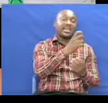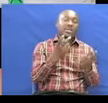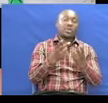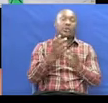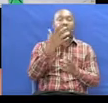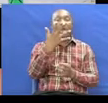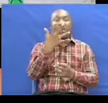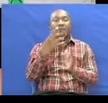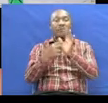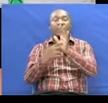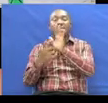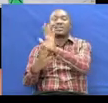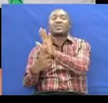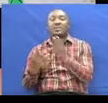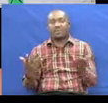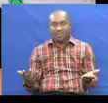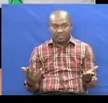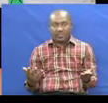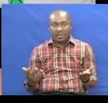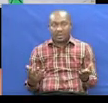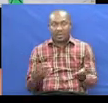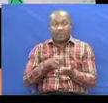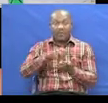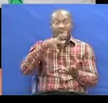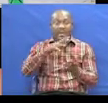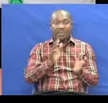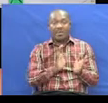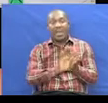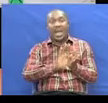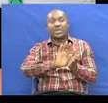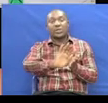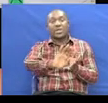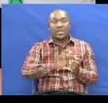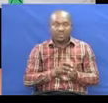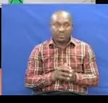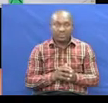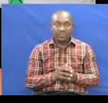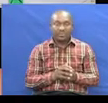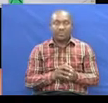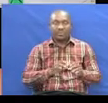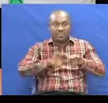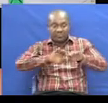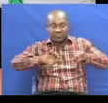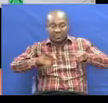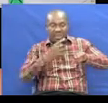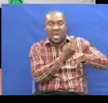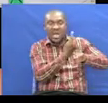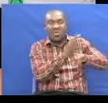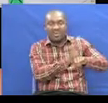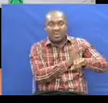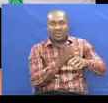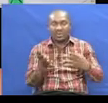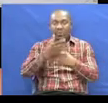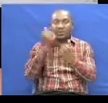5.6. So the variable is isolated. The variable is alone. So we have already solved